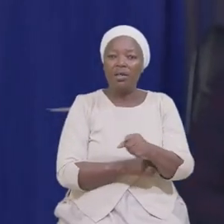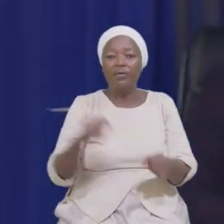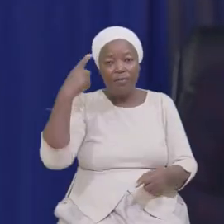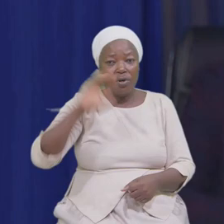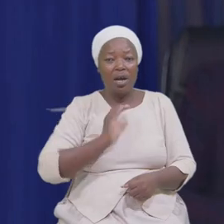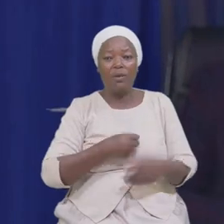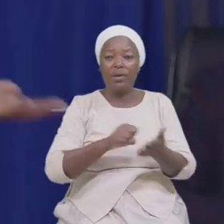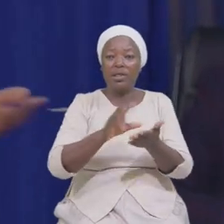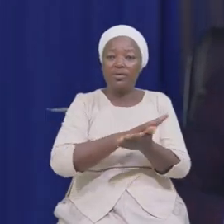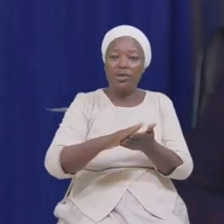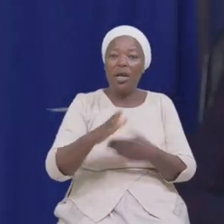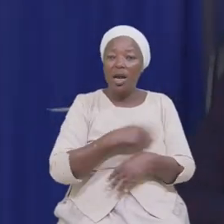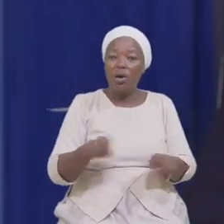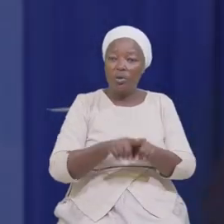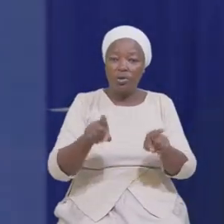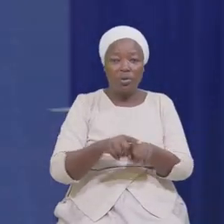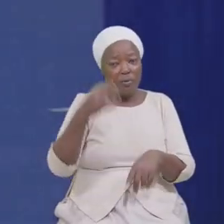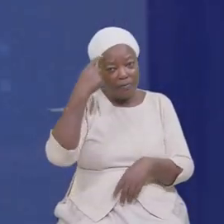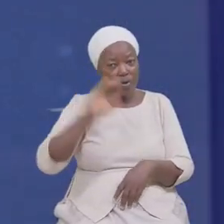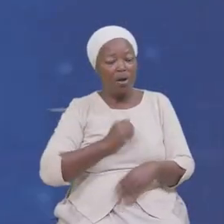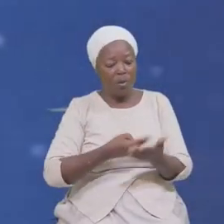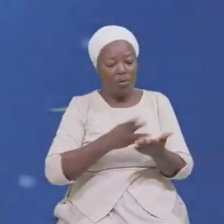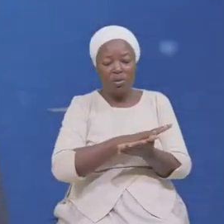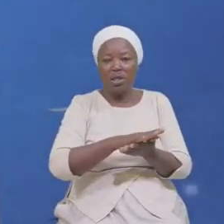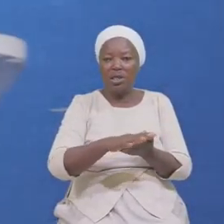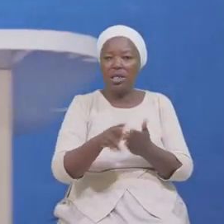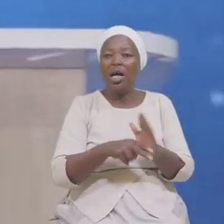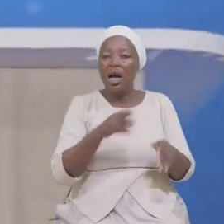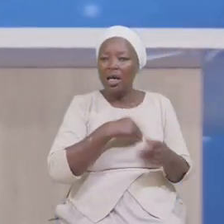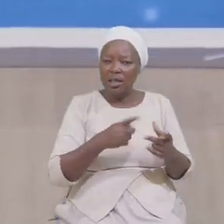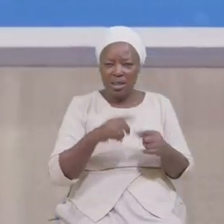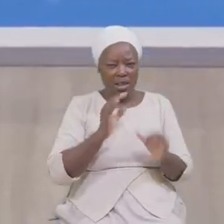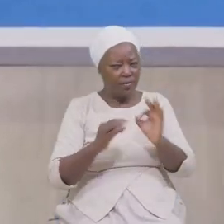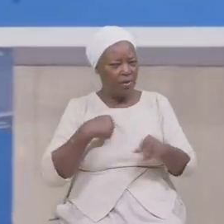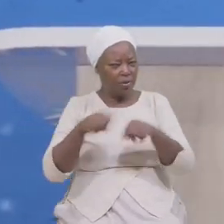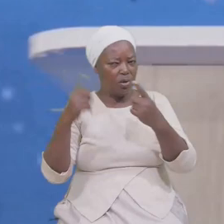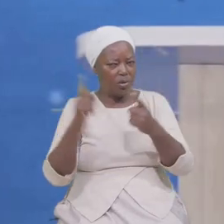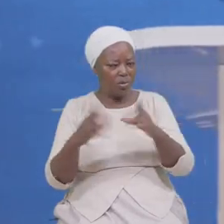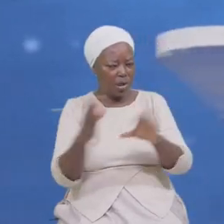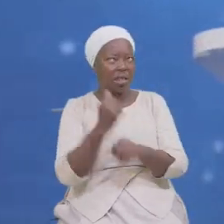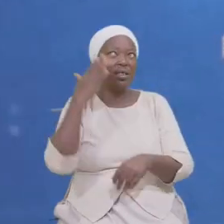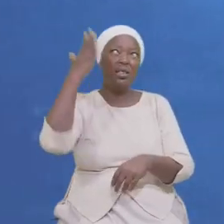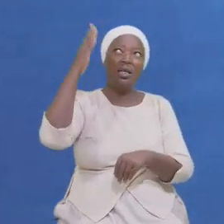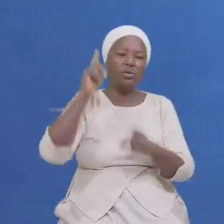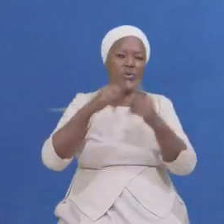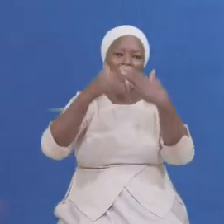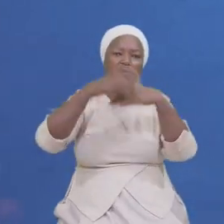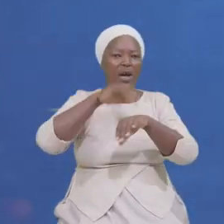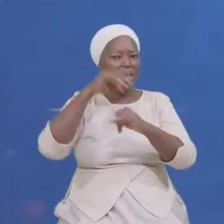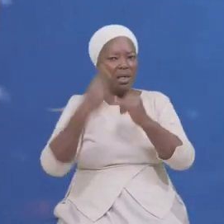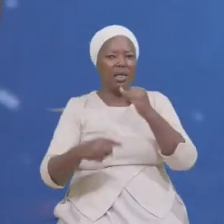as well as for our holiness. And it is, if we're going to get there eventually, there must